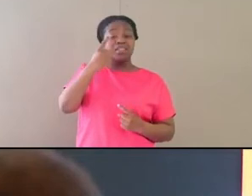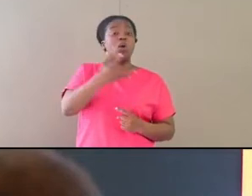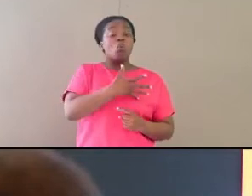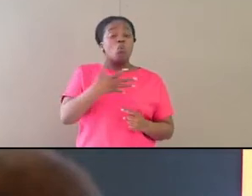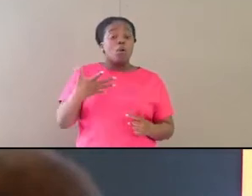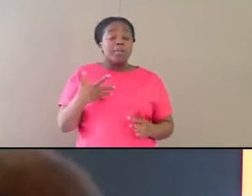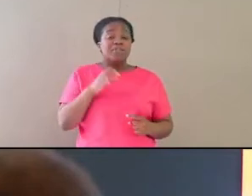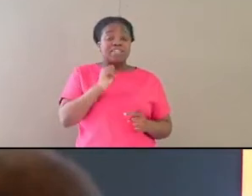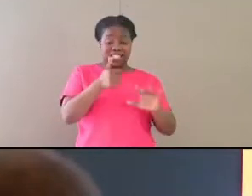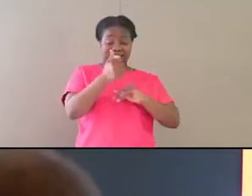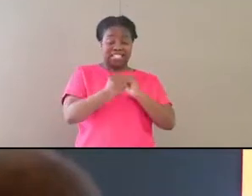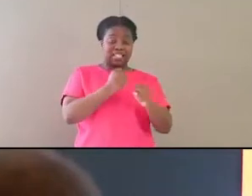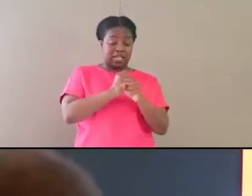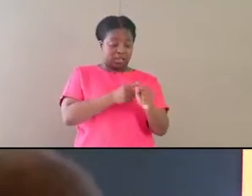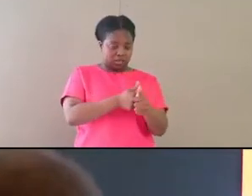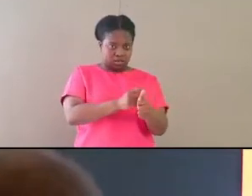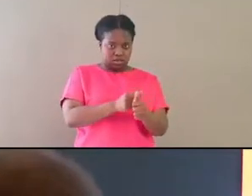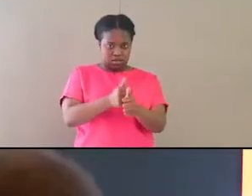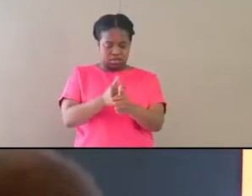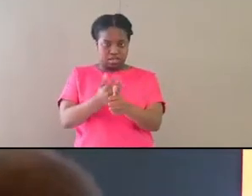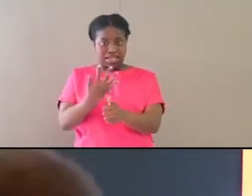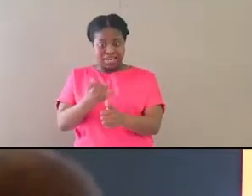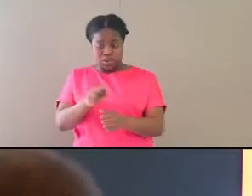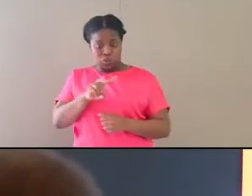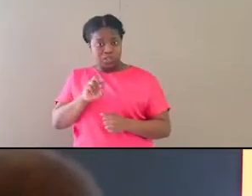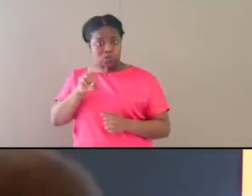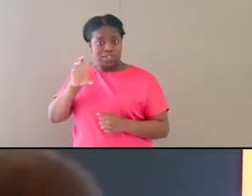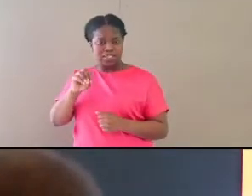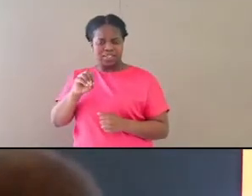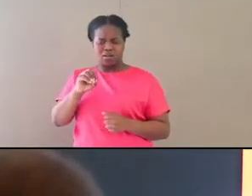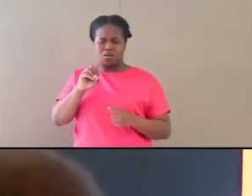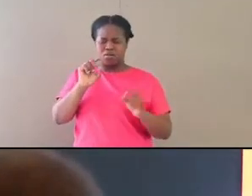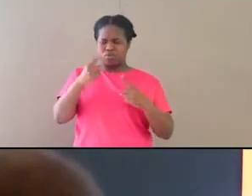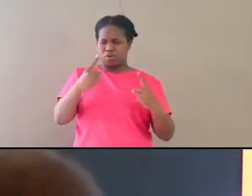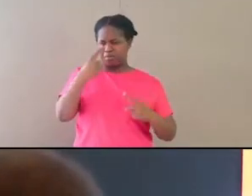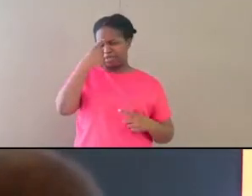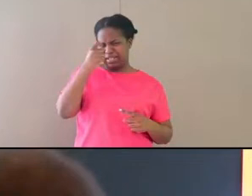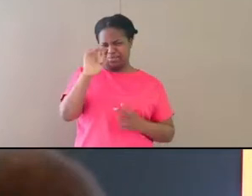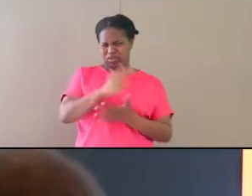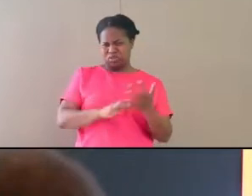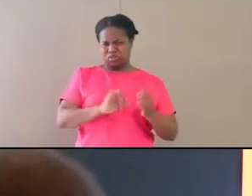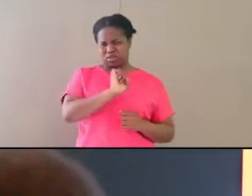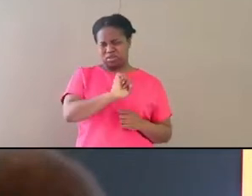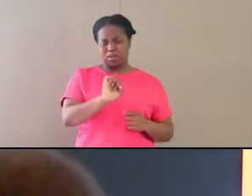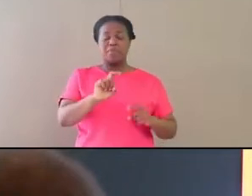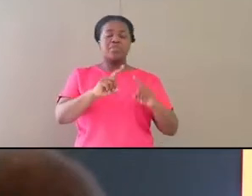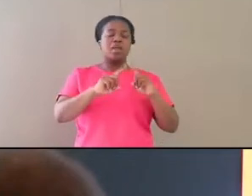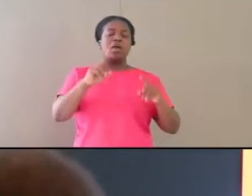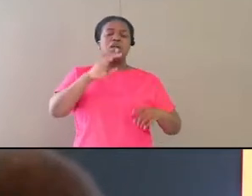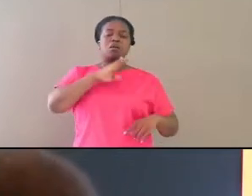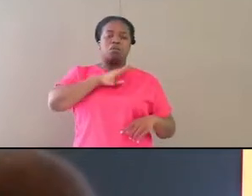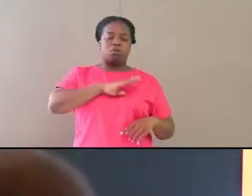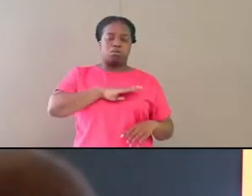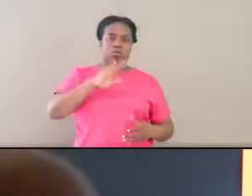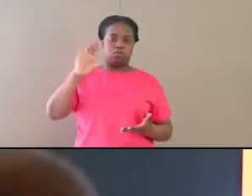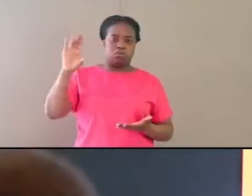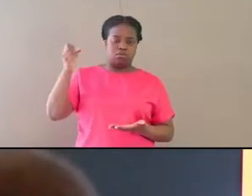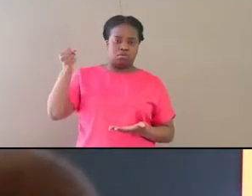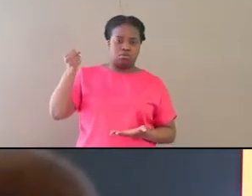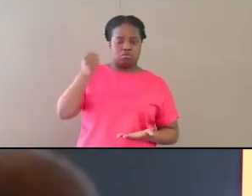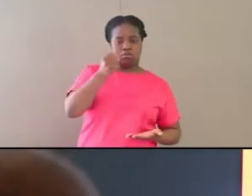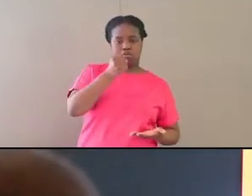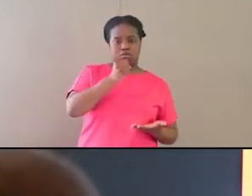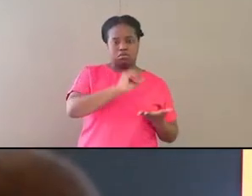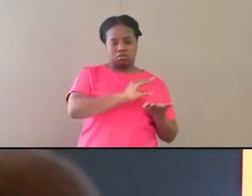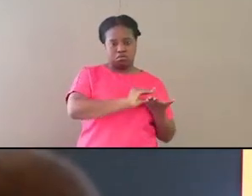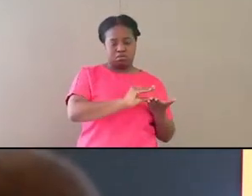I'd been following for six years, and now we were at a point that was just unimaginable. And then the social relief package came, and many of those women were saying to